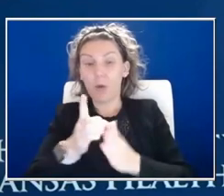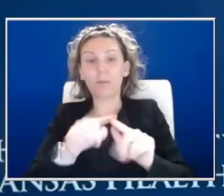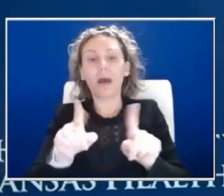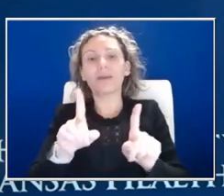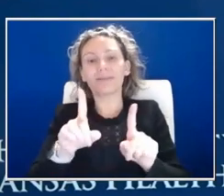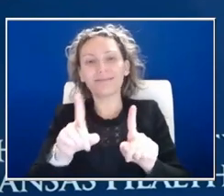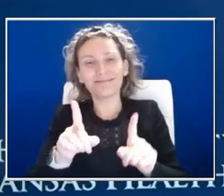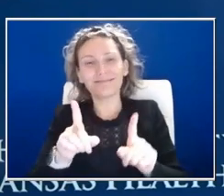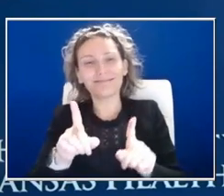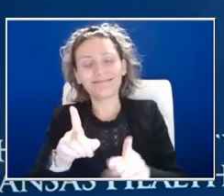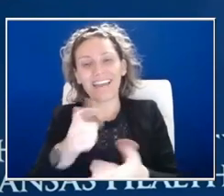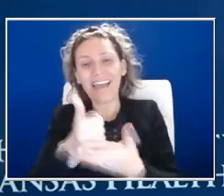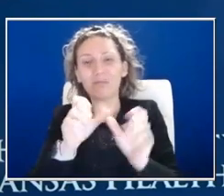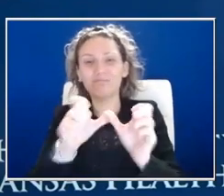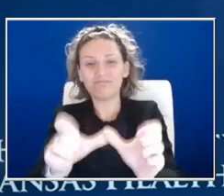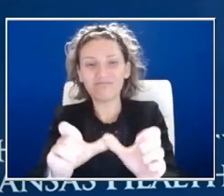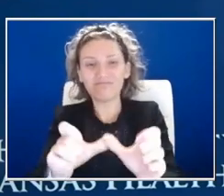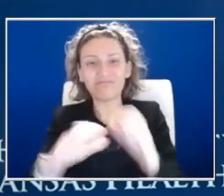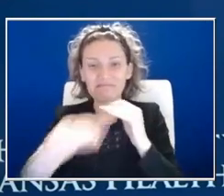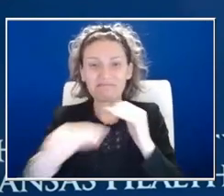to stay active. So